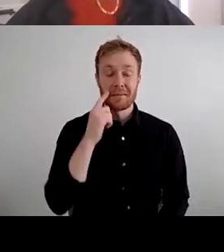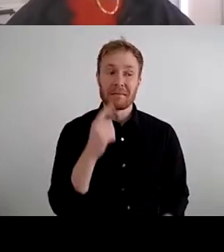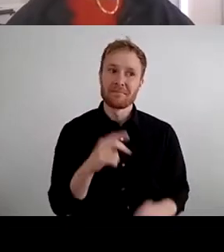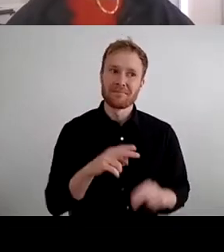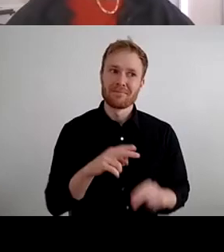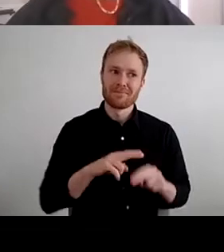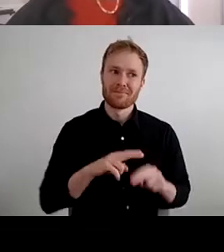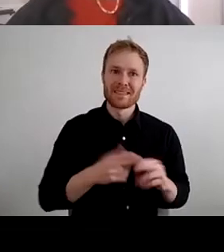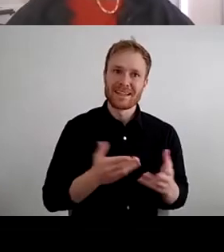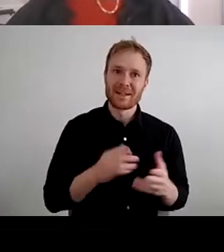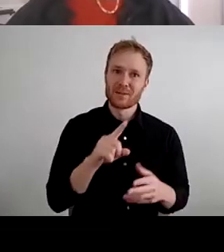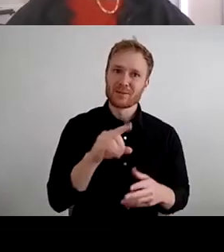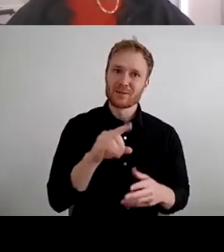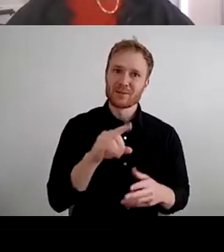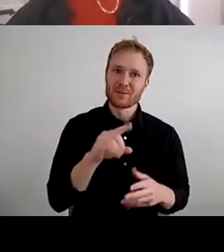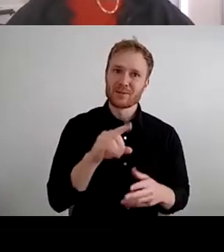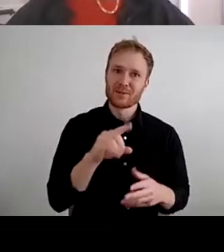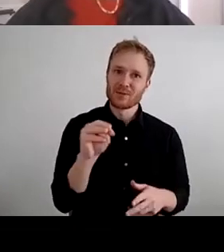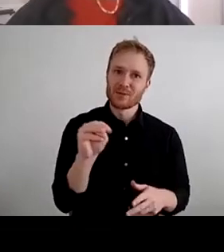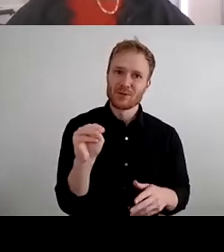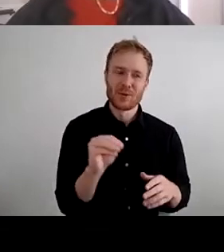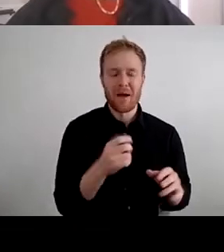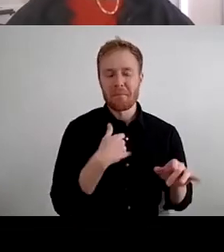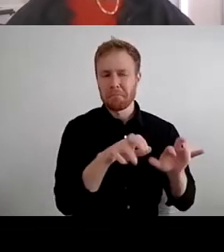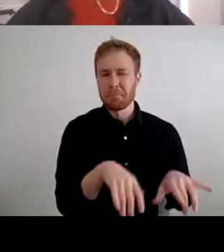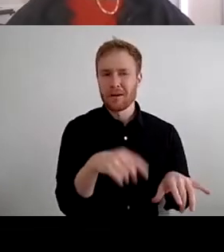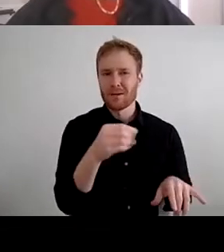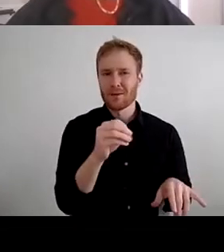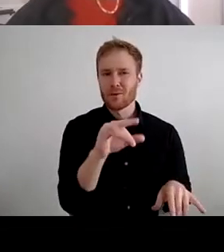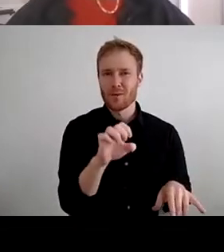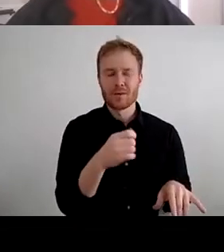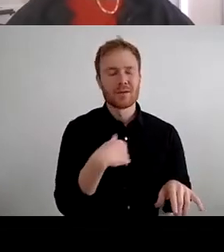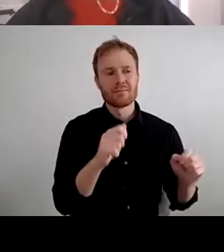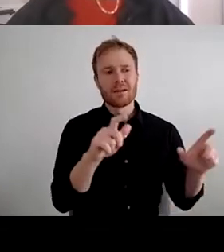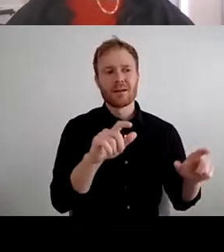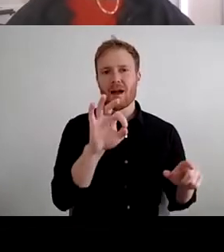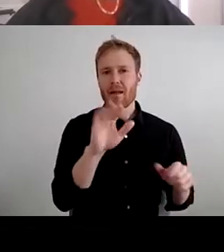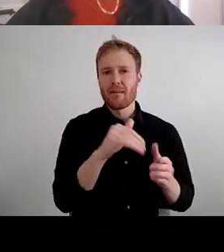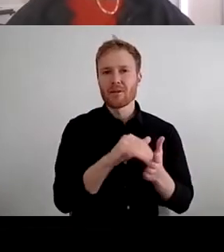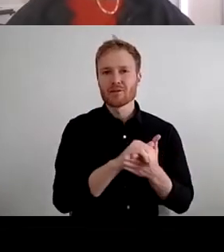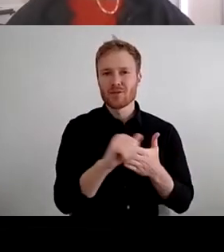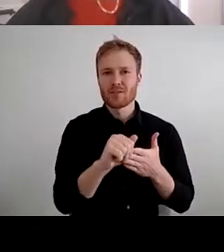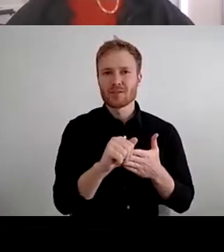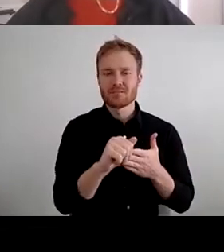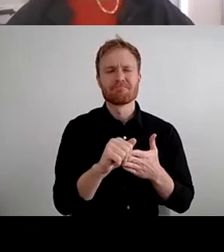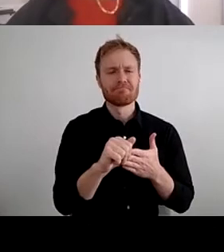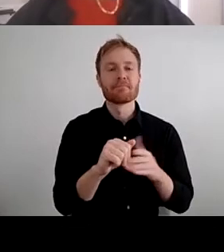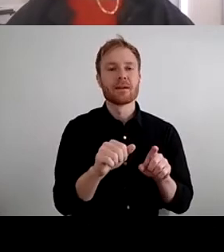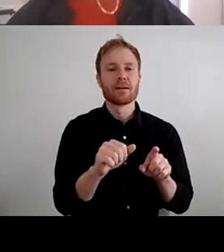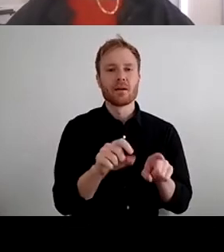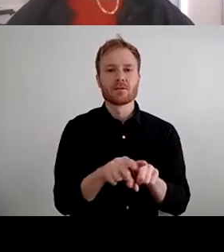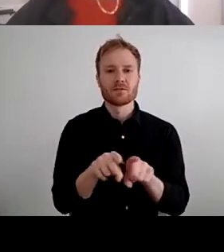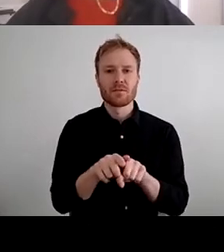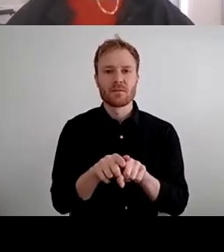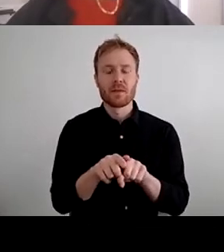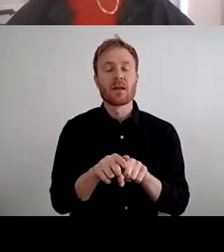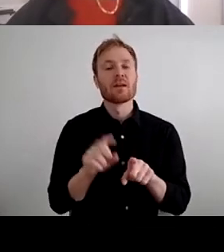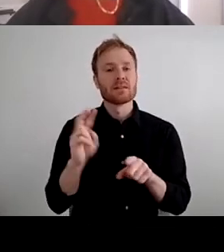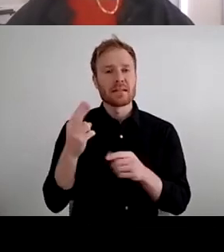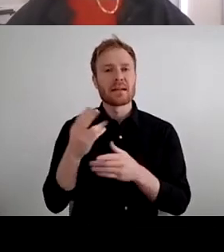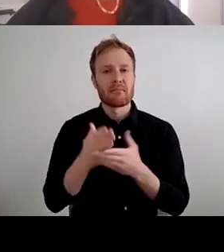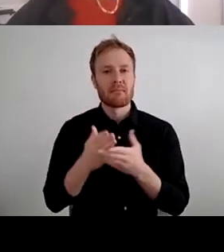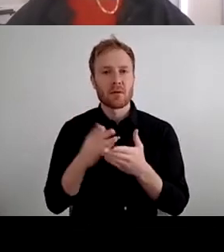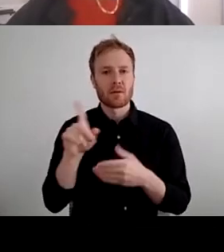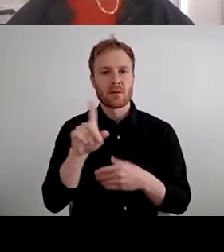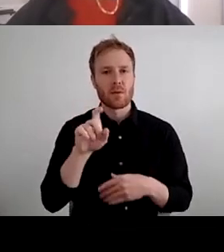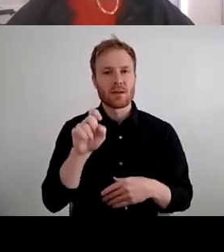Google search and I came up for like $9,000. And also I have, so, and the second part of the question is,